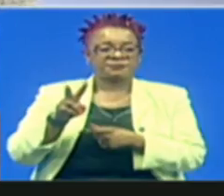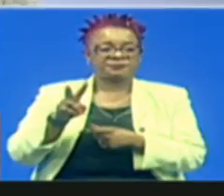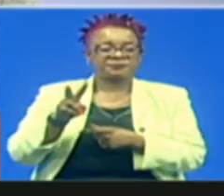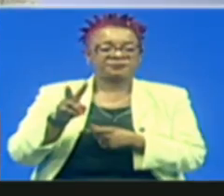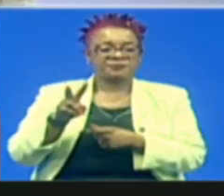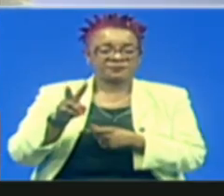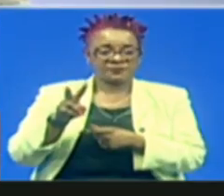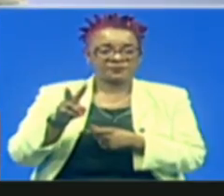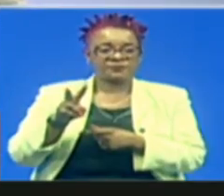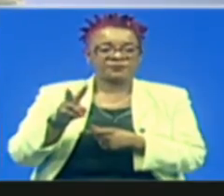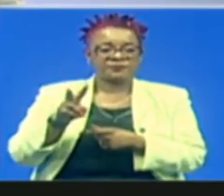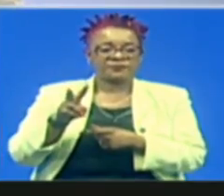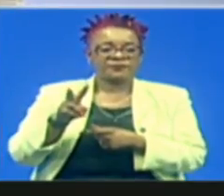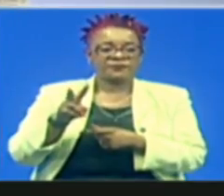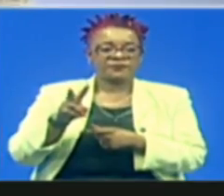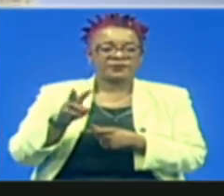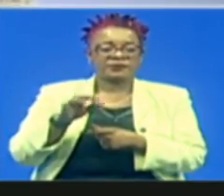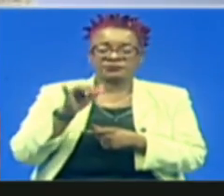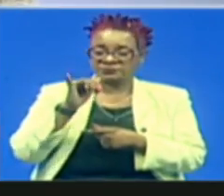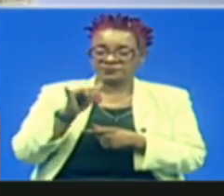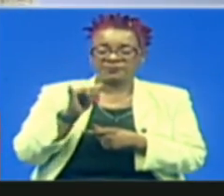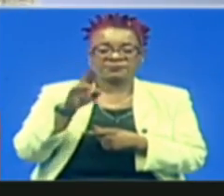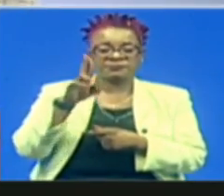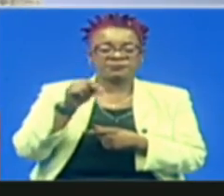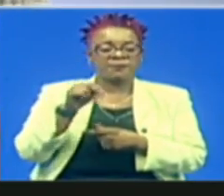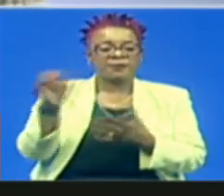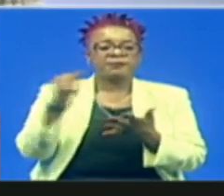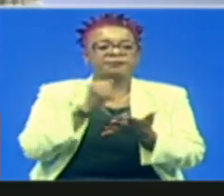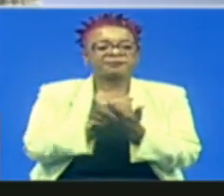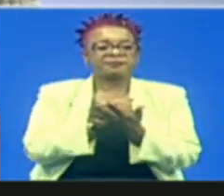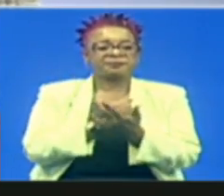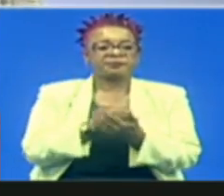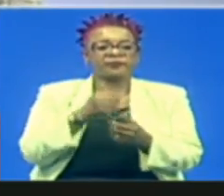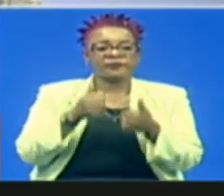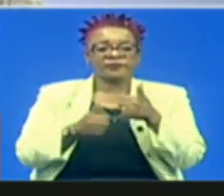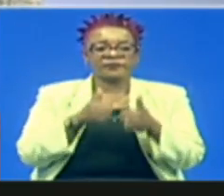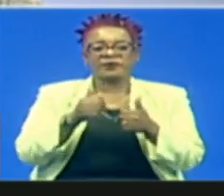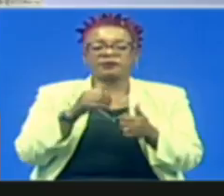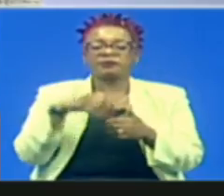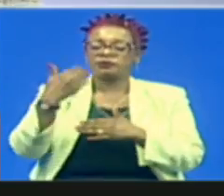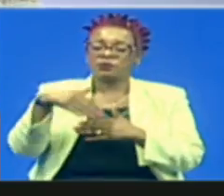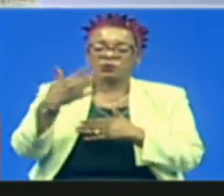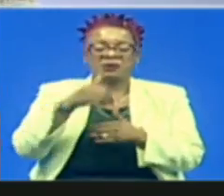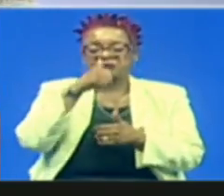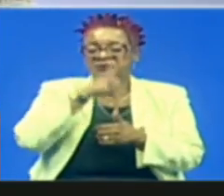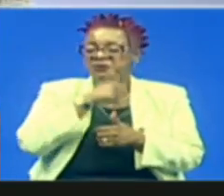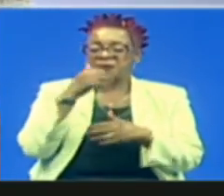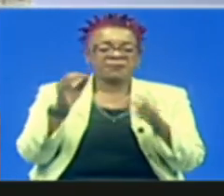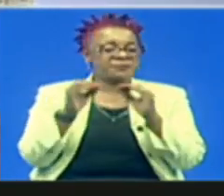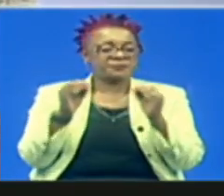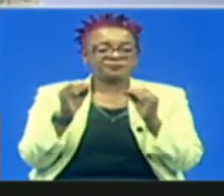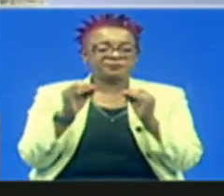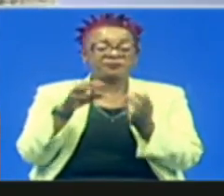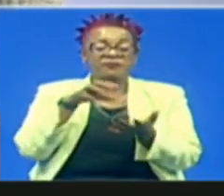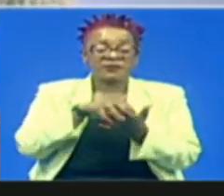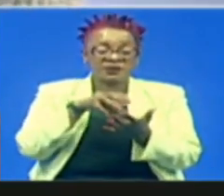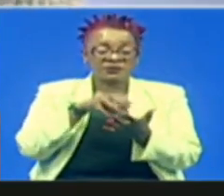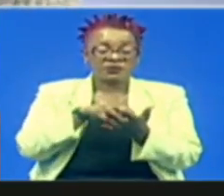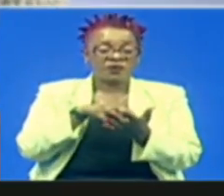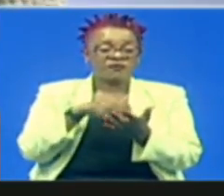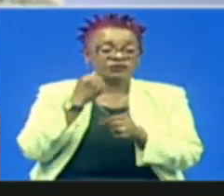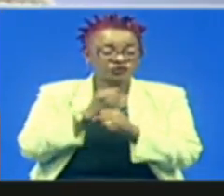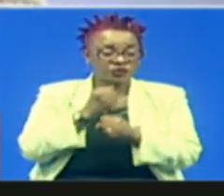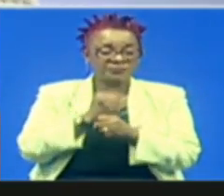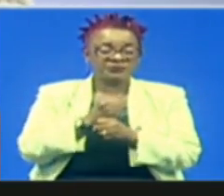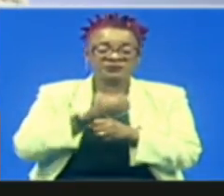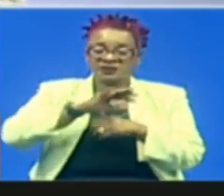And now to the burden on the unemployed, which is mostly youth. And it is no secret that the state of unemployment in the country, and especially